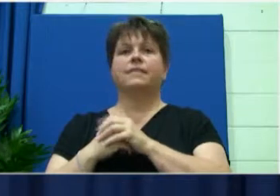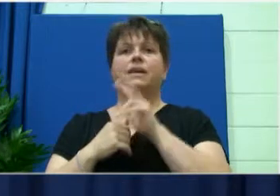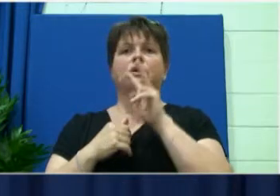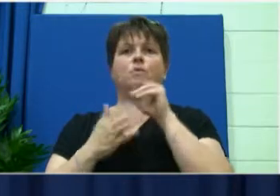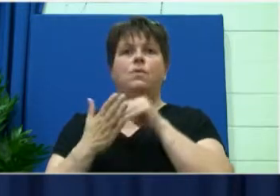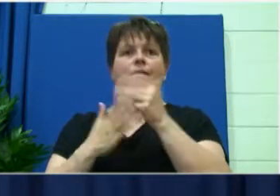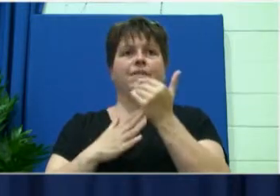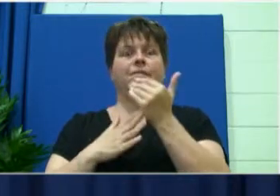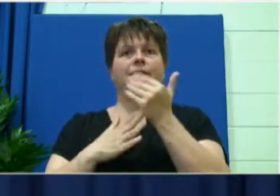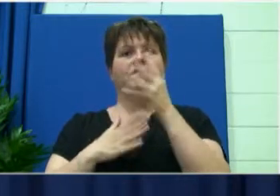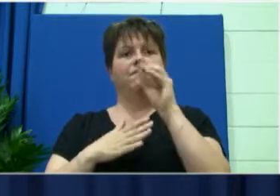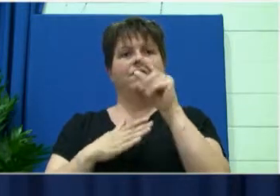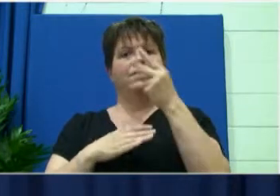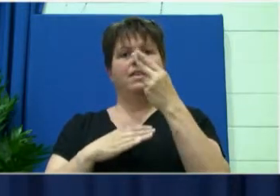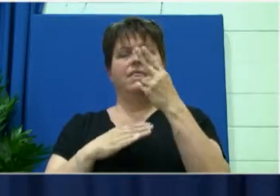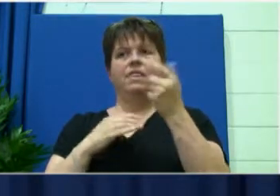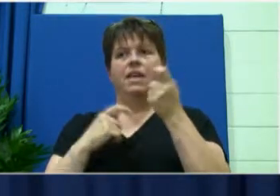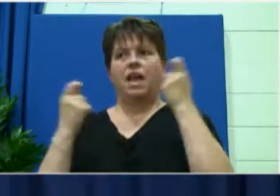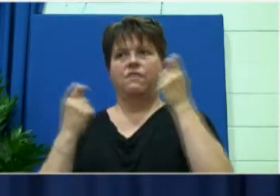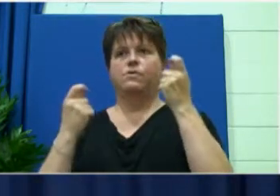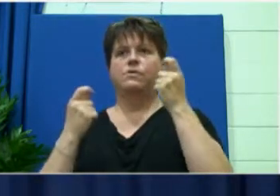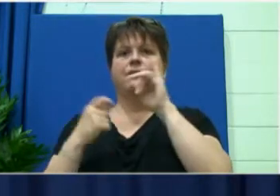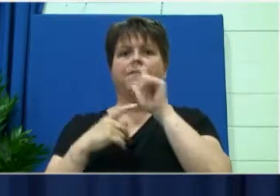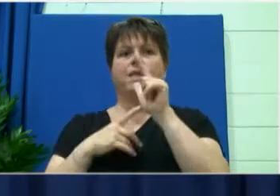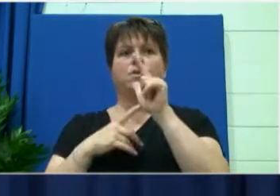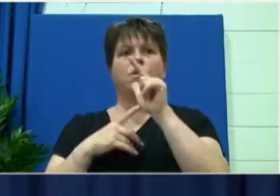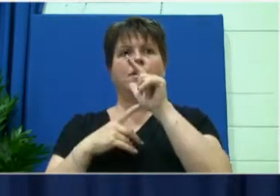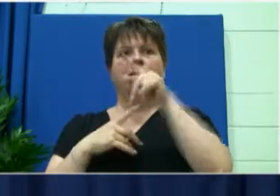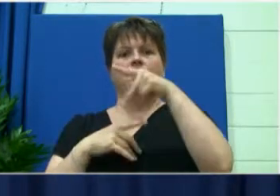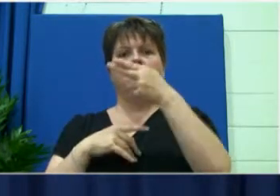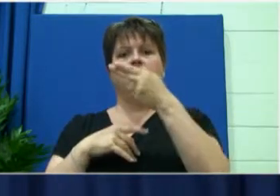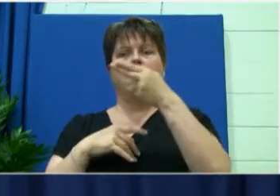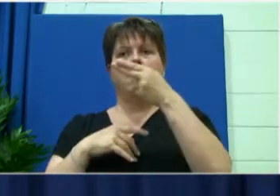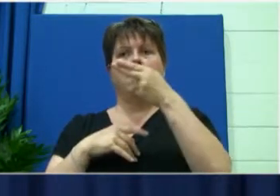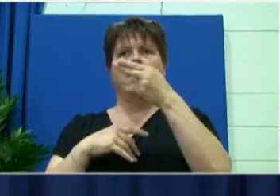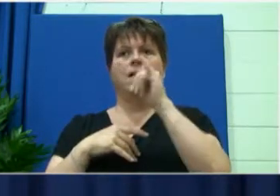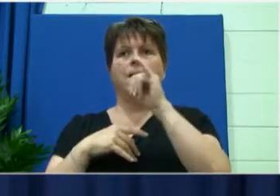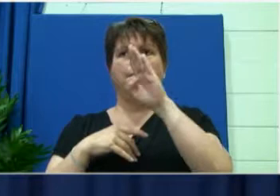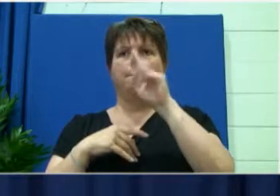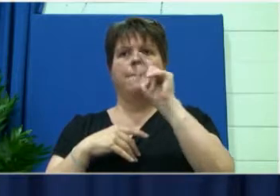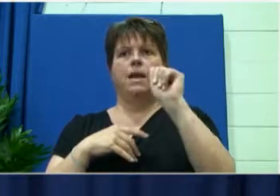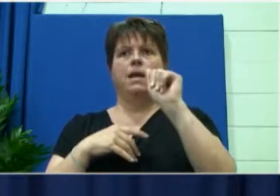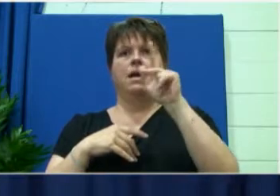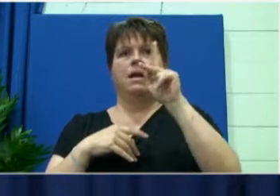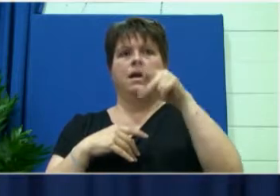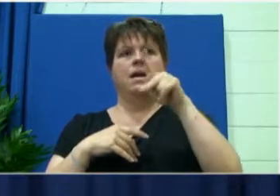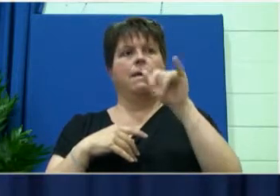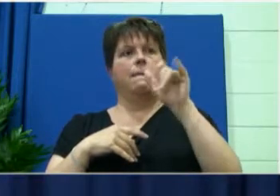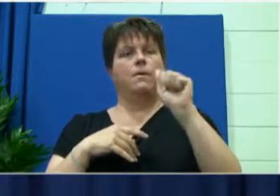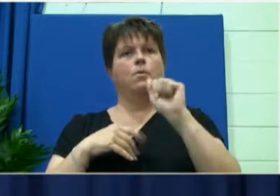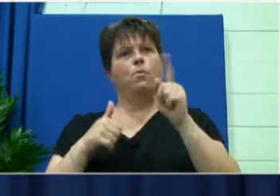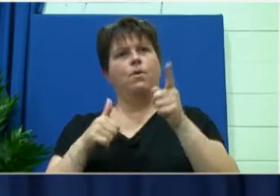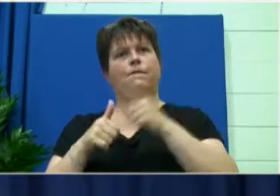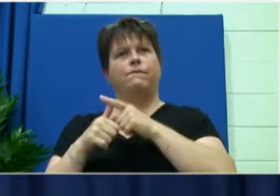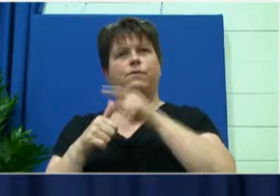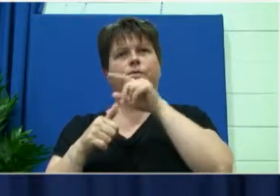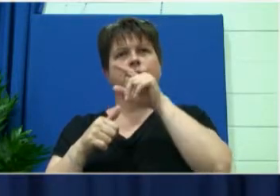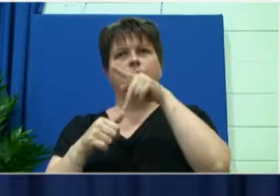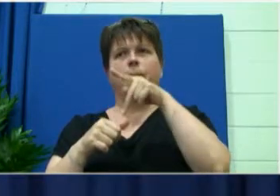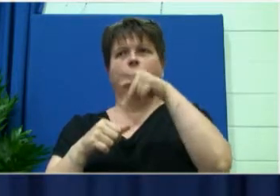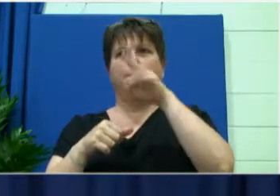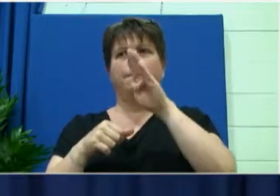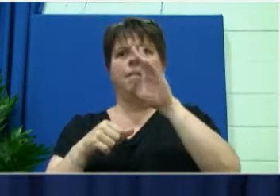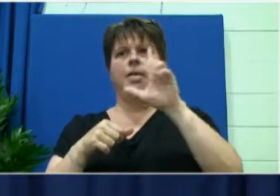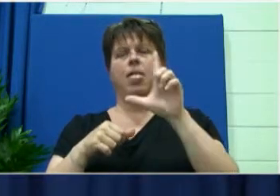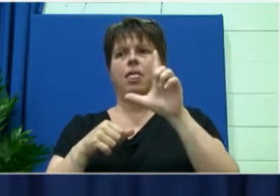"2015 is the 50th anniversary of the Illinois Phi Beta Kappa Kaskaskia College, the first PBL chapter in the